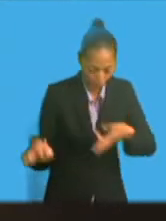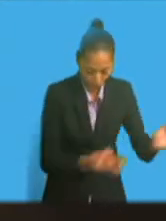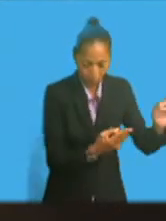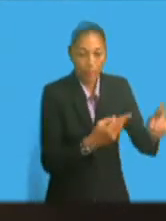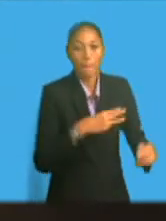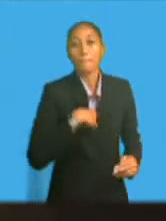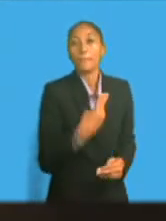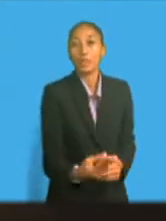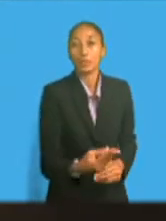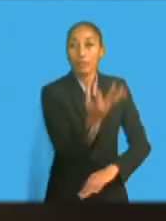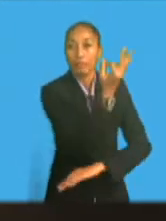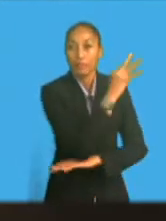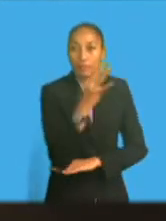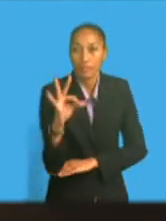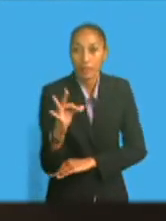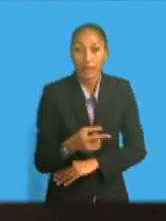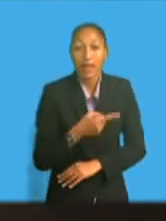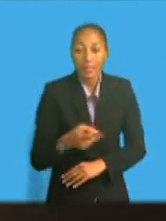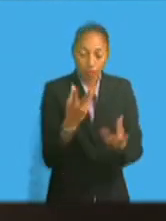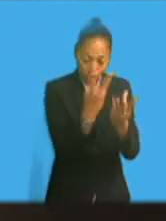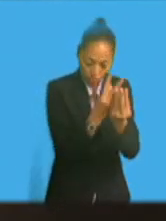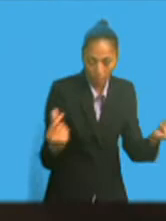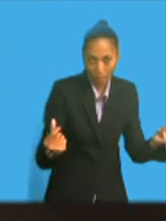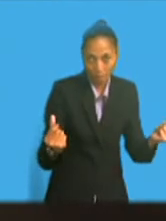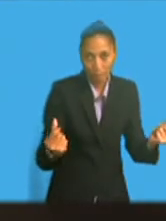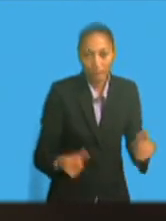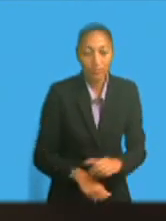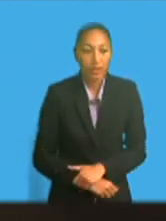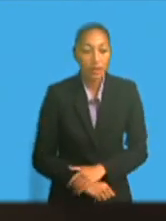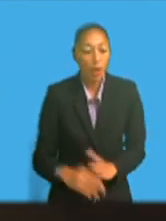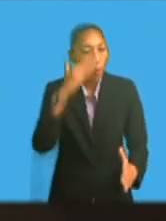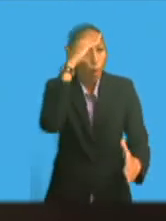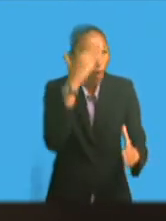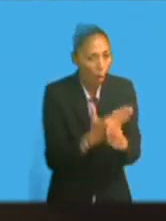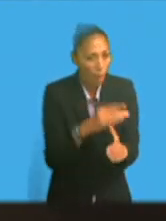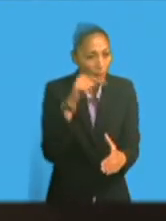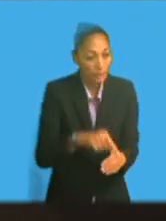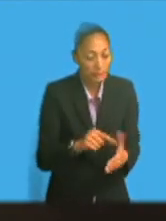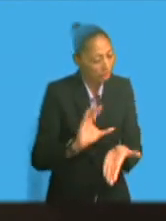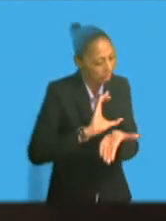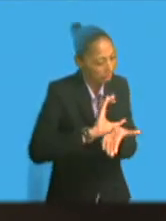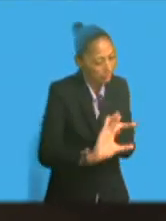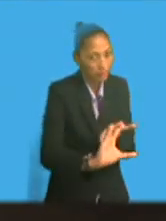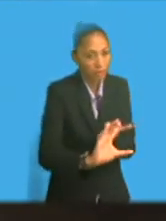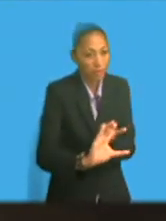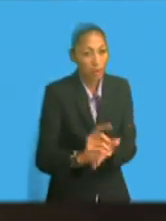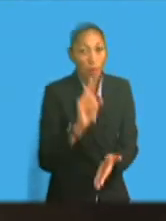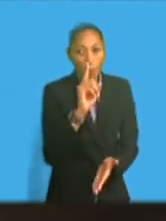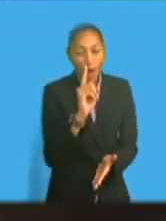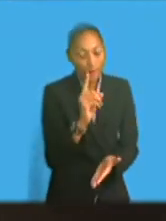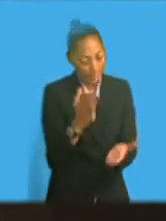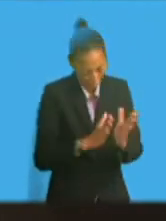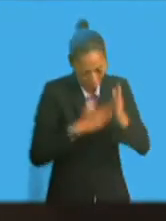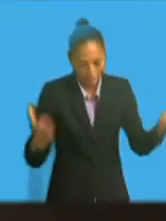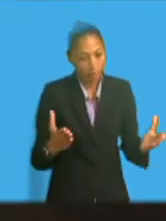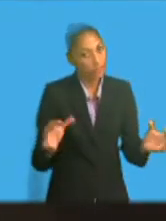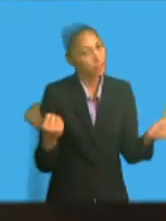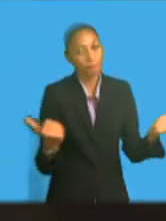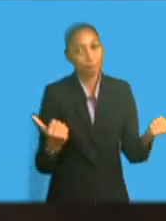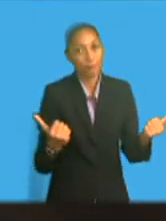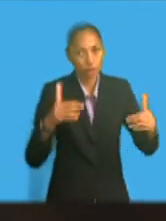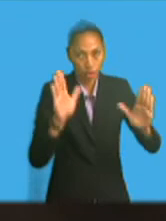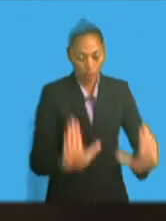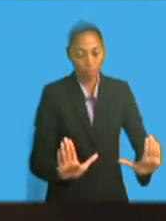ministry, and we will address them. I hope that this is clarified once and for all.